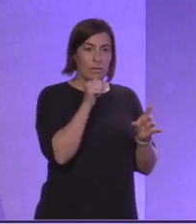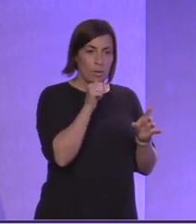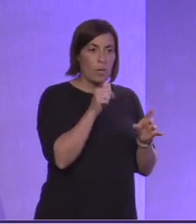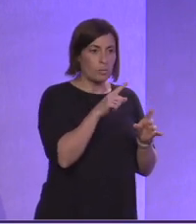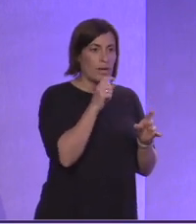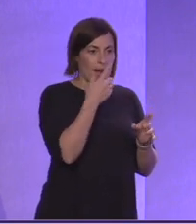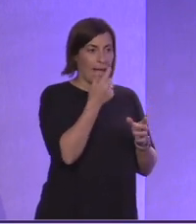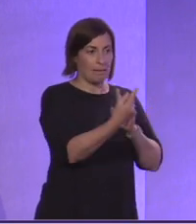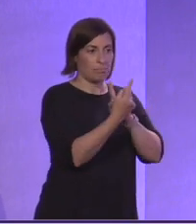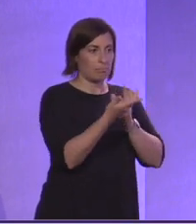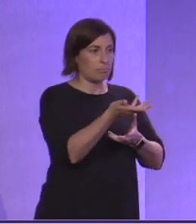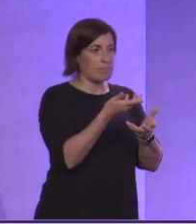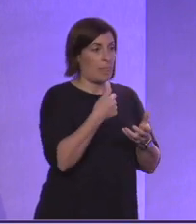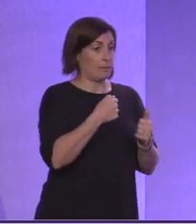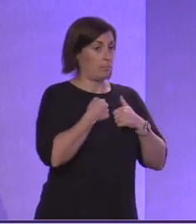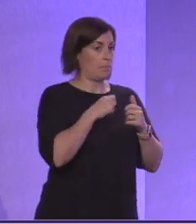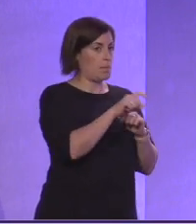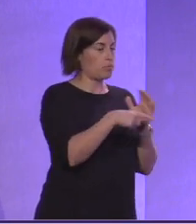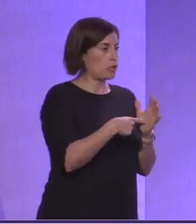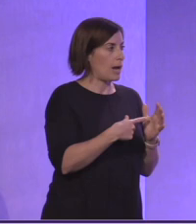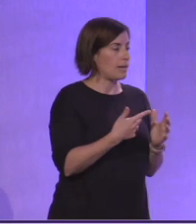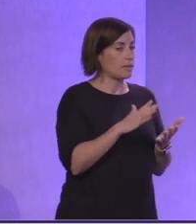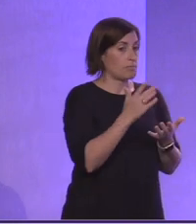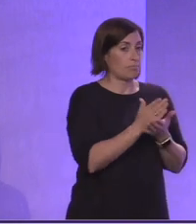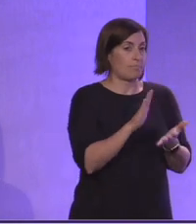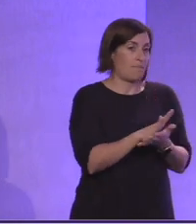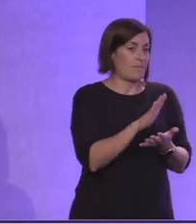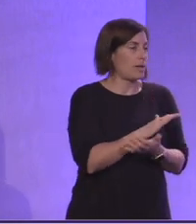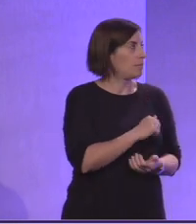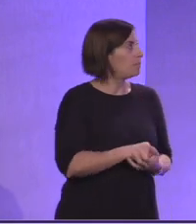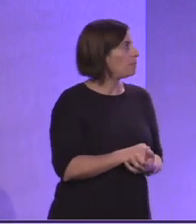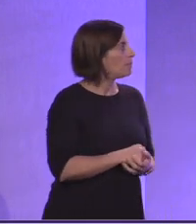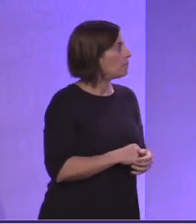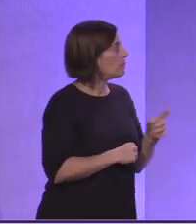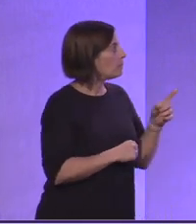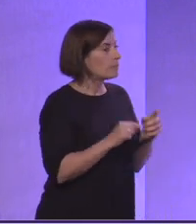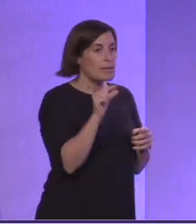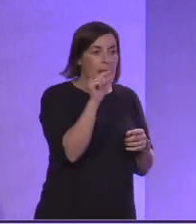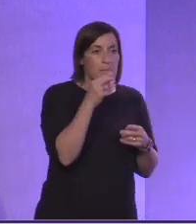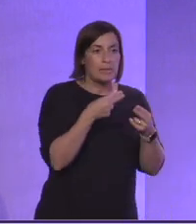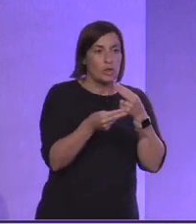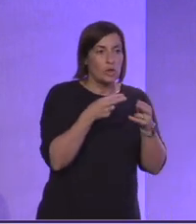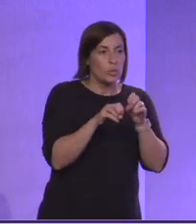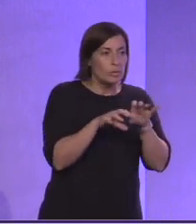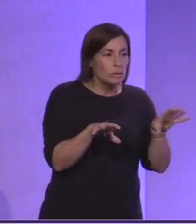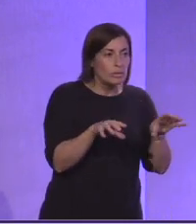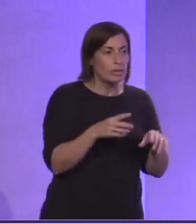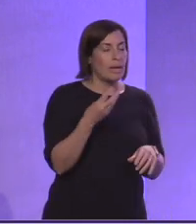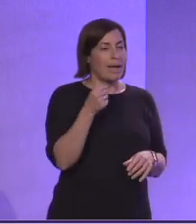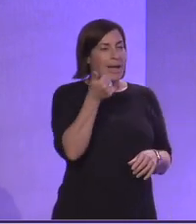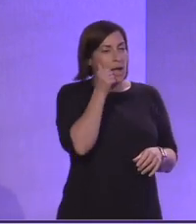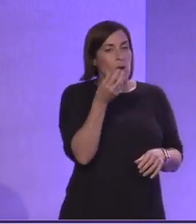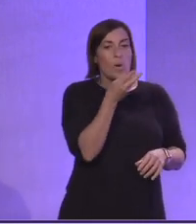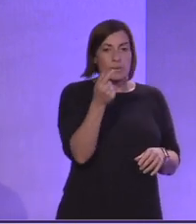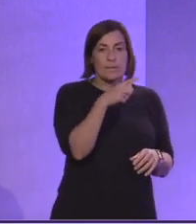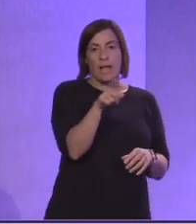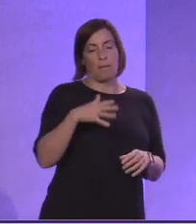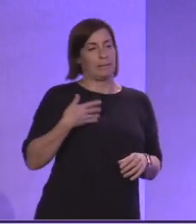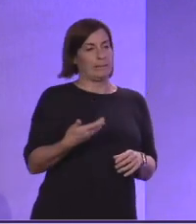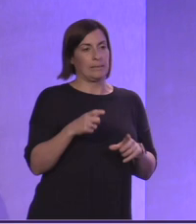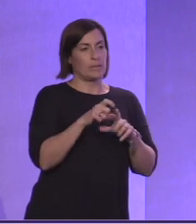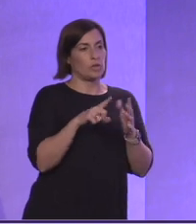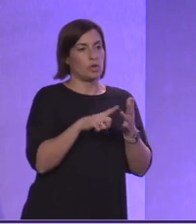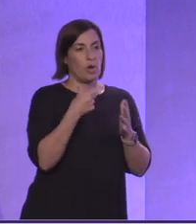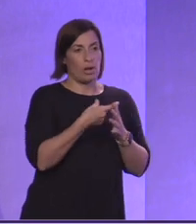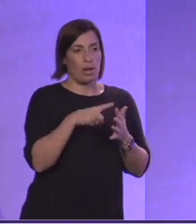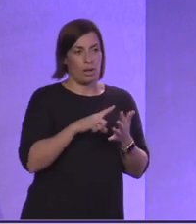kind of fun project. And a small bit of news. Some people don't like working with Docker, right? I work